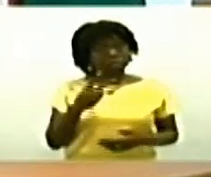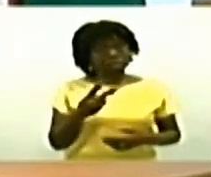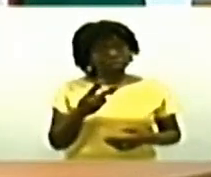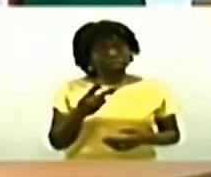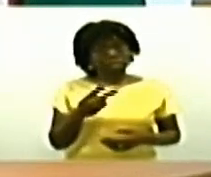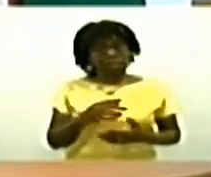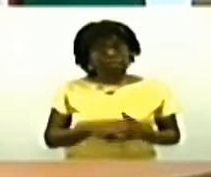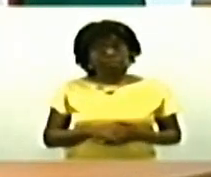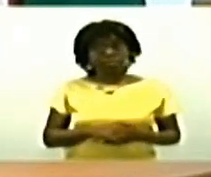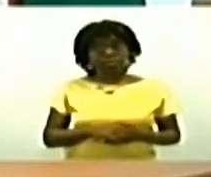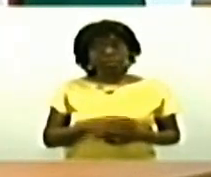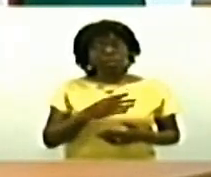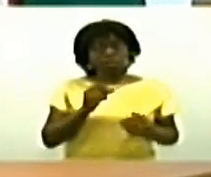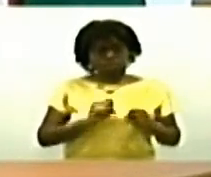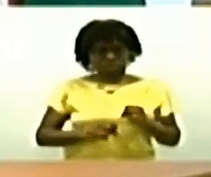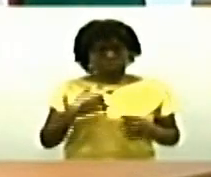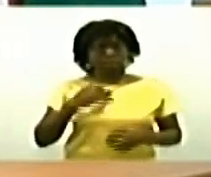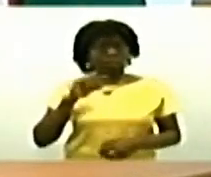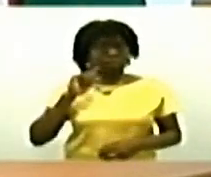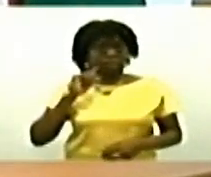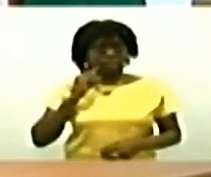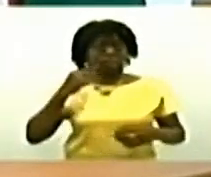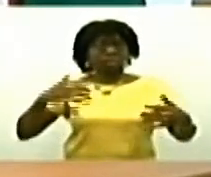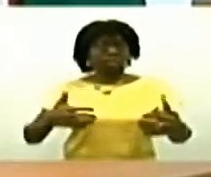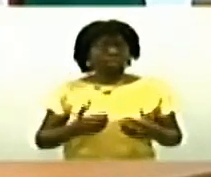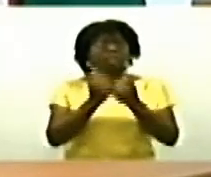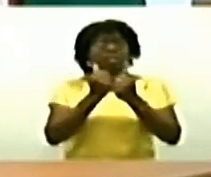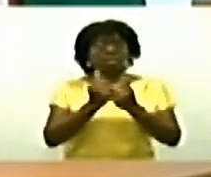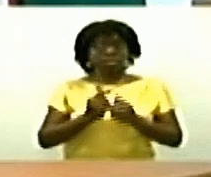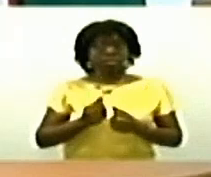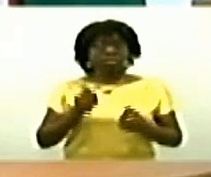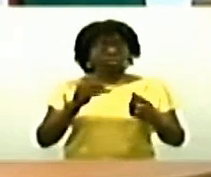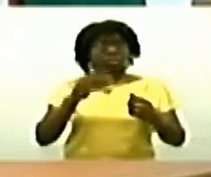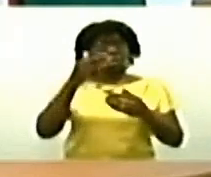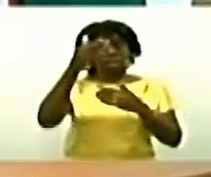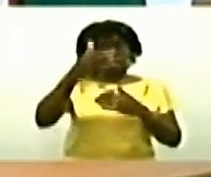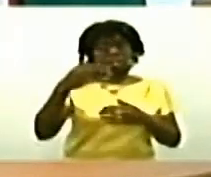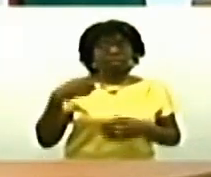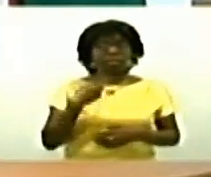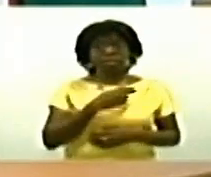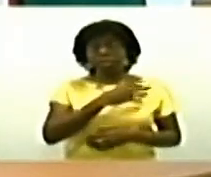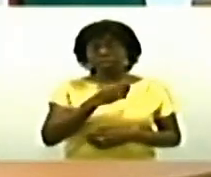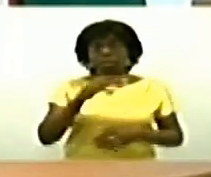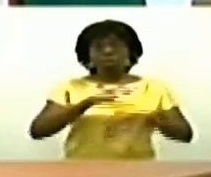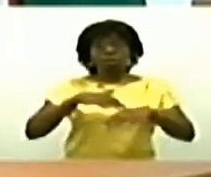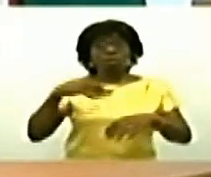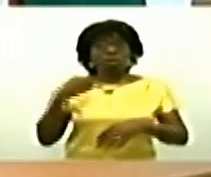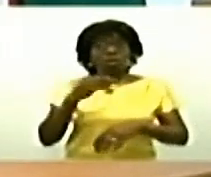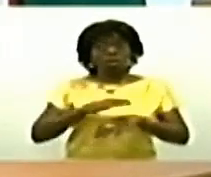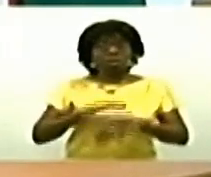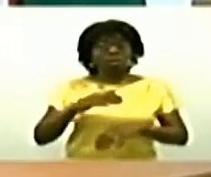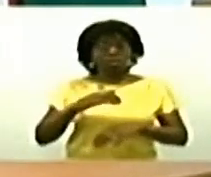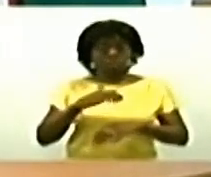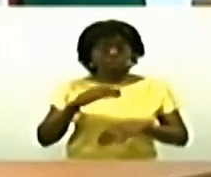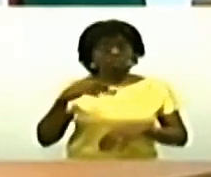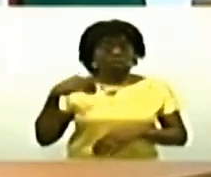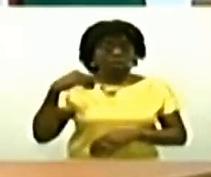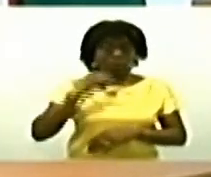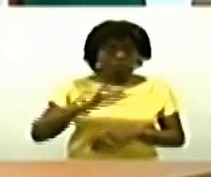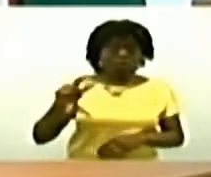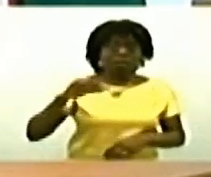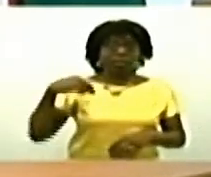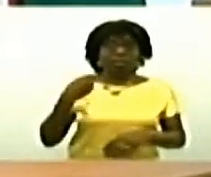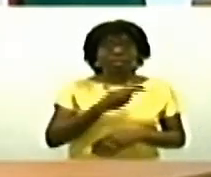And so we have a serious challenge ahead of us, right? And I call on all of us as legislators. I